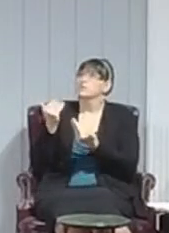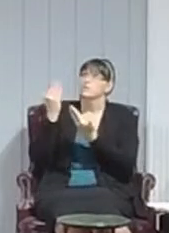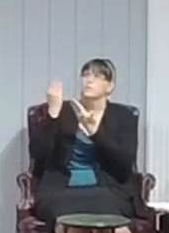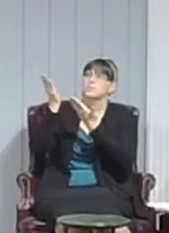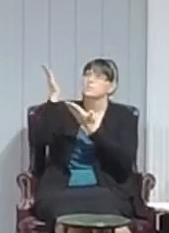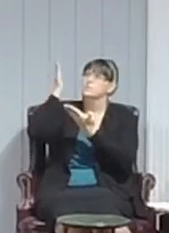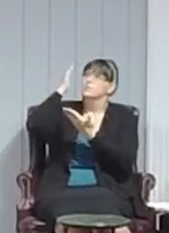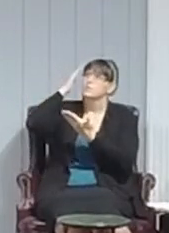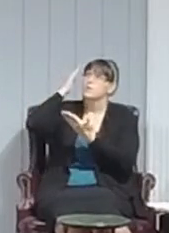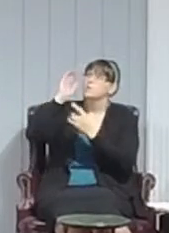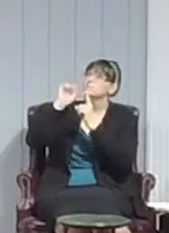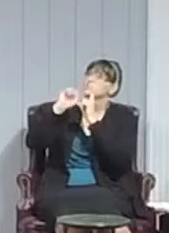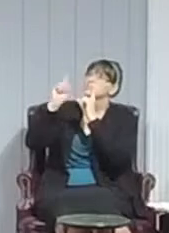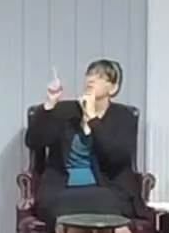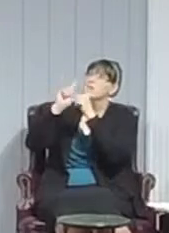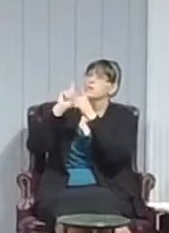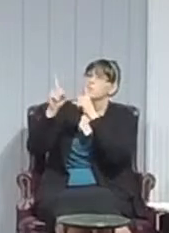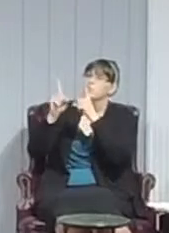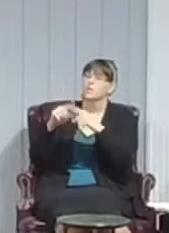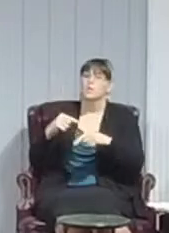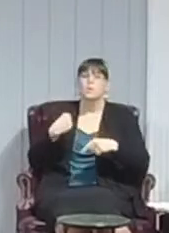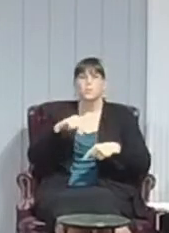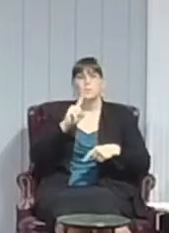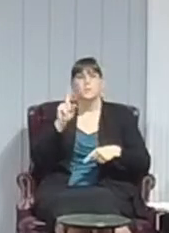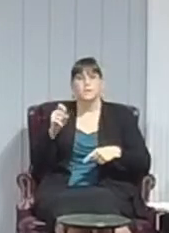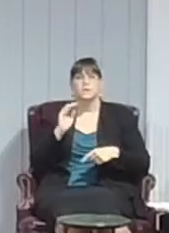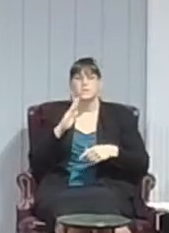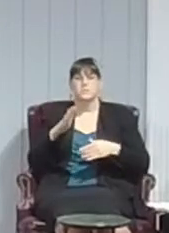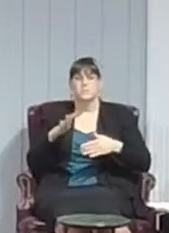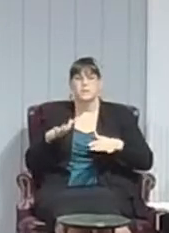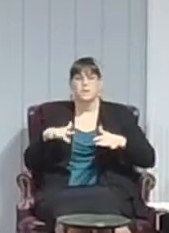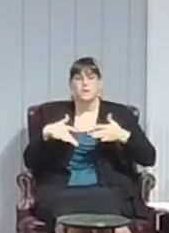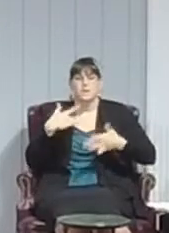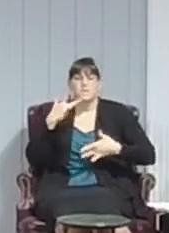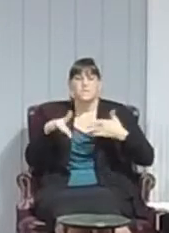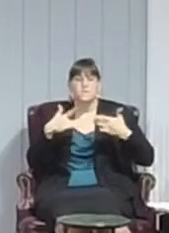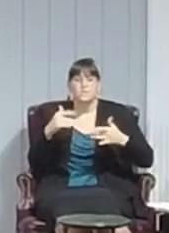to be fervent and earnest and urgent in our prayers, but I also think we need to be